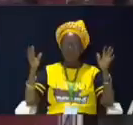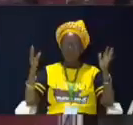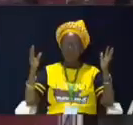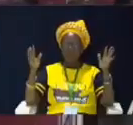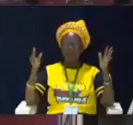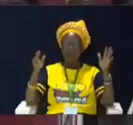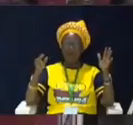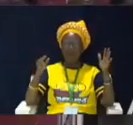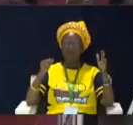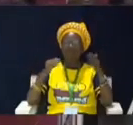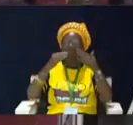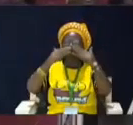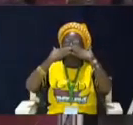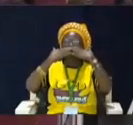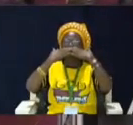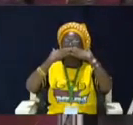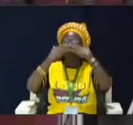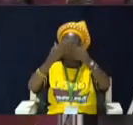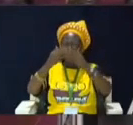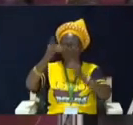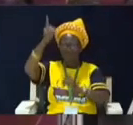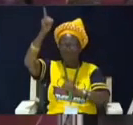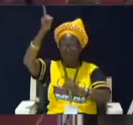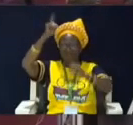Thank you, Father.